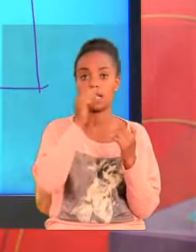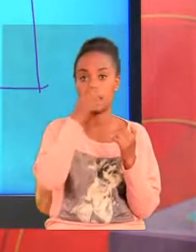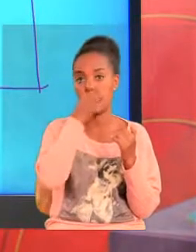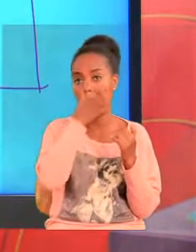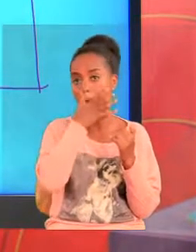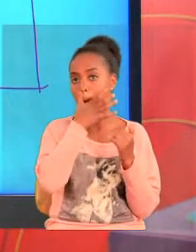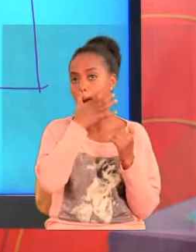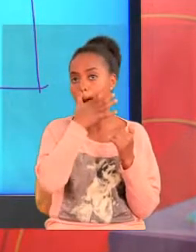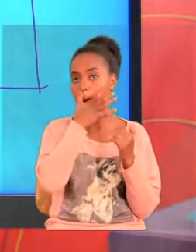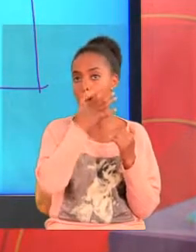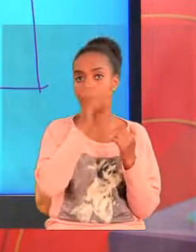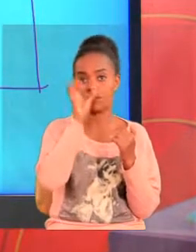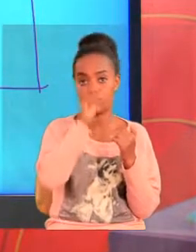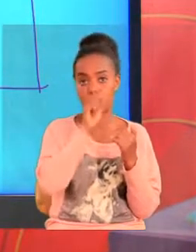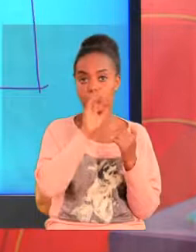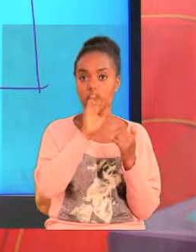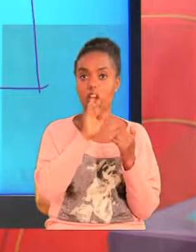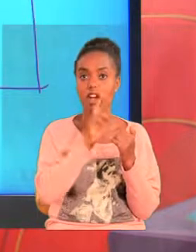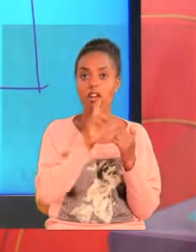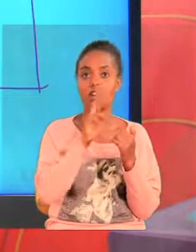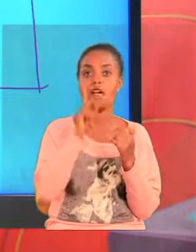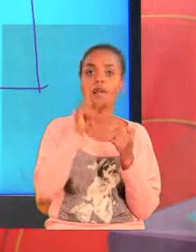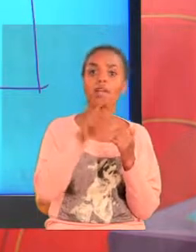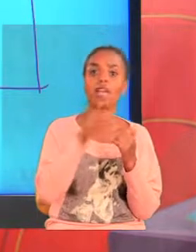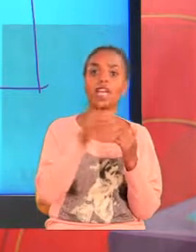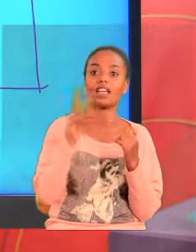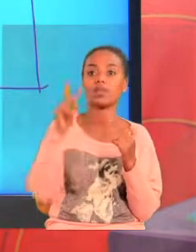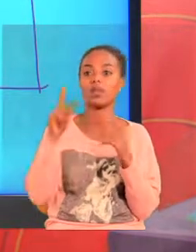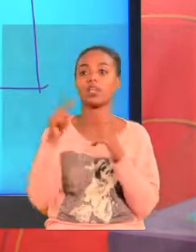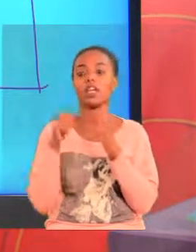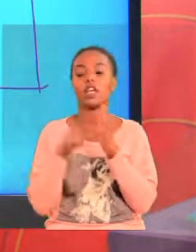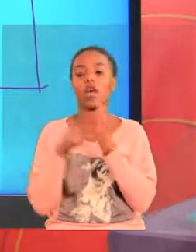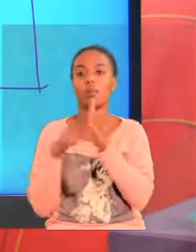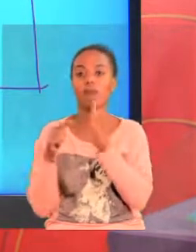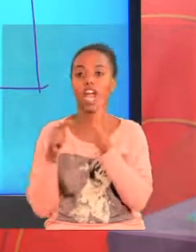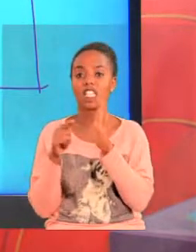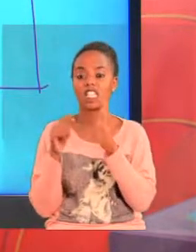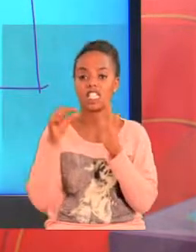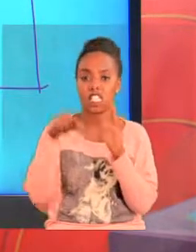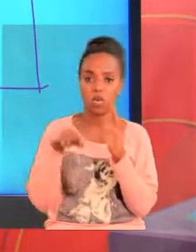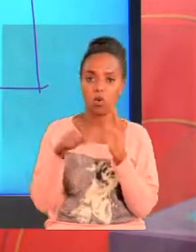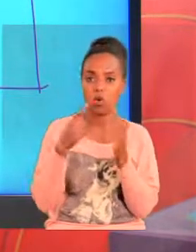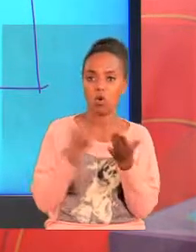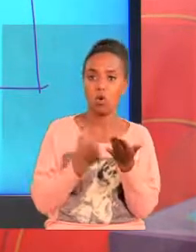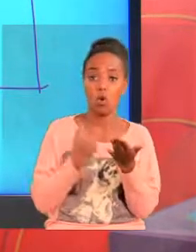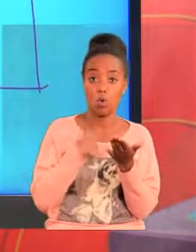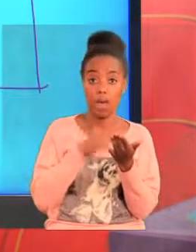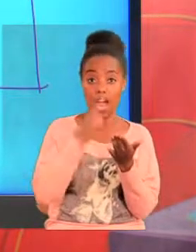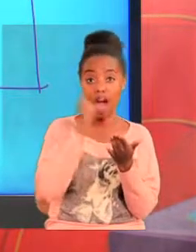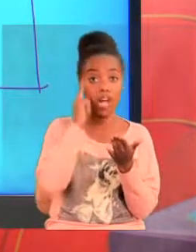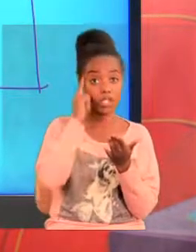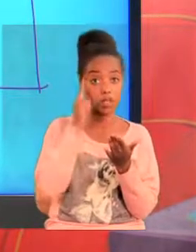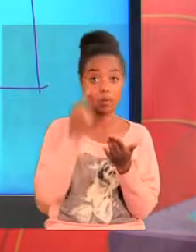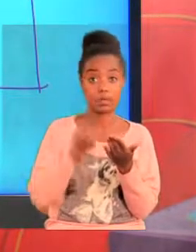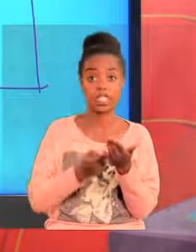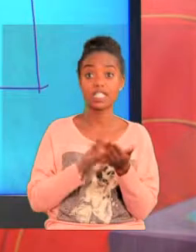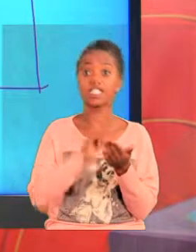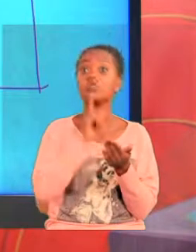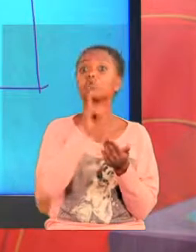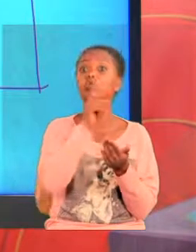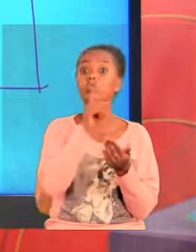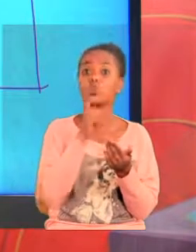premises are P and P implies Q. So we assume this to be true. Therefore,